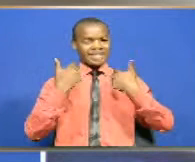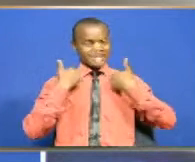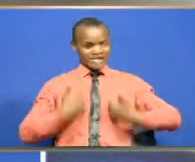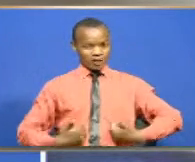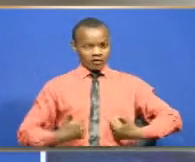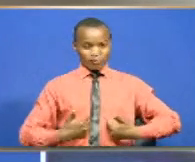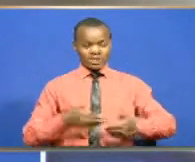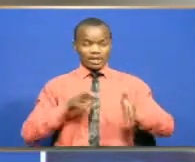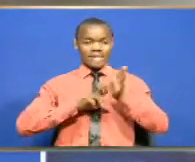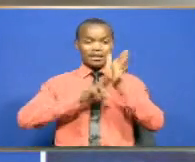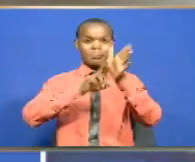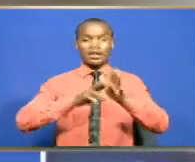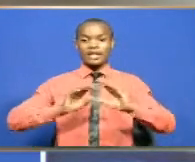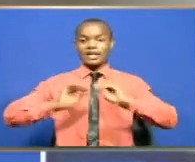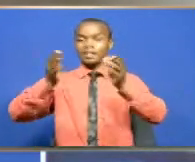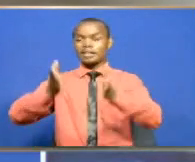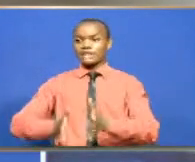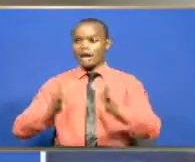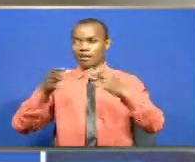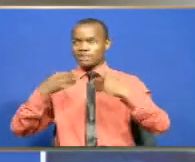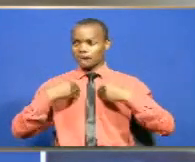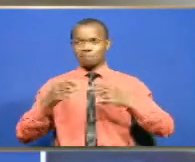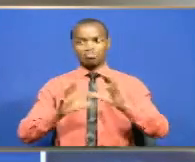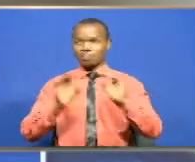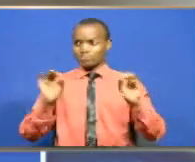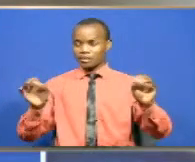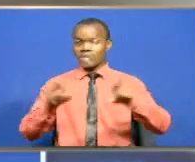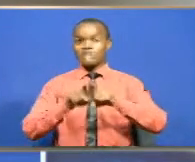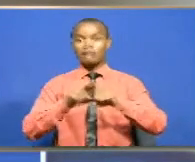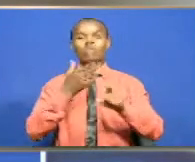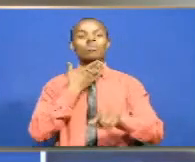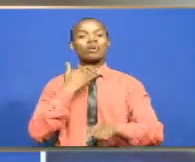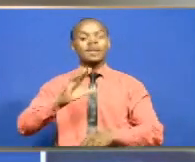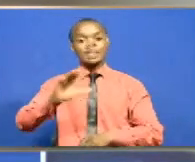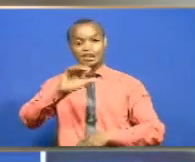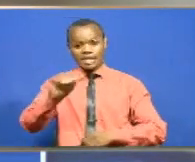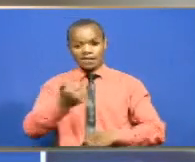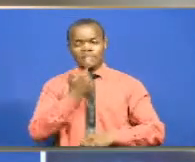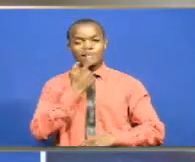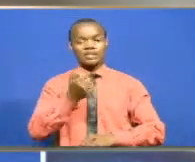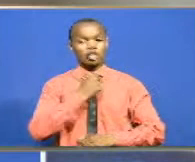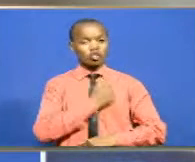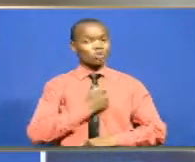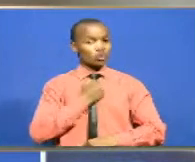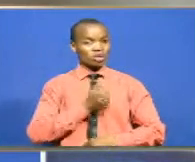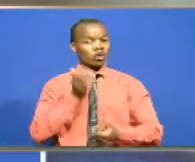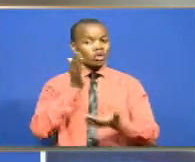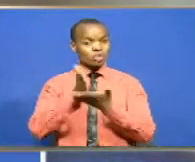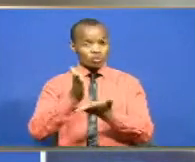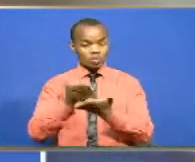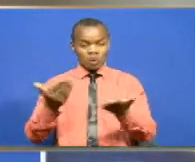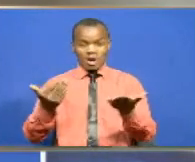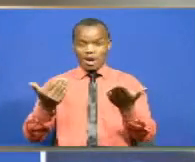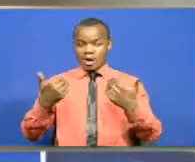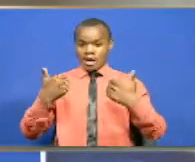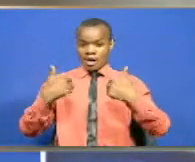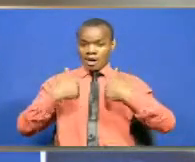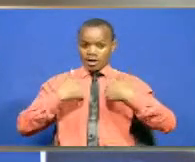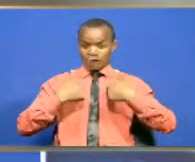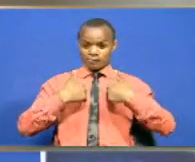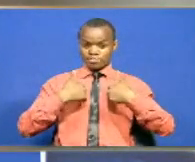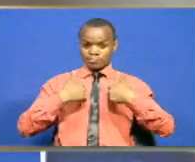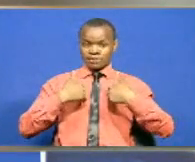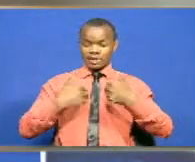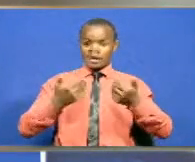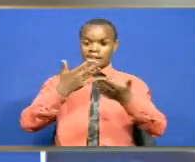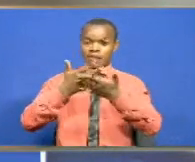walimu tunakashifu na tunauliza profesa aombe msamaha. Kuna rubbles ambazo zinatoka kwa ujenzi